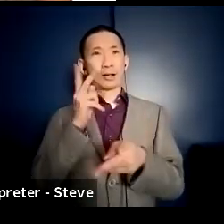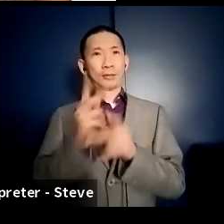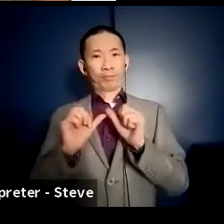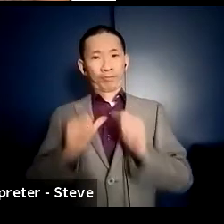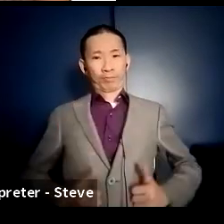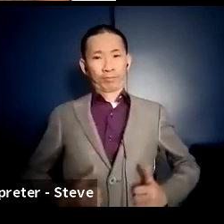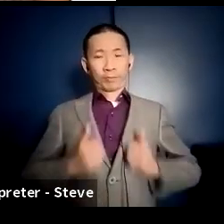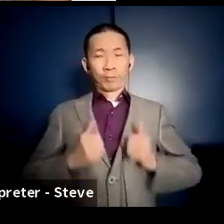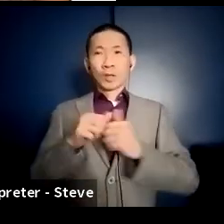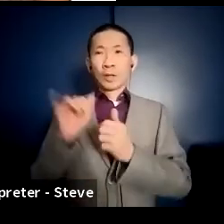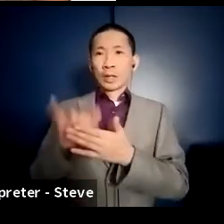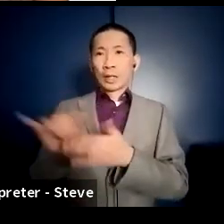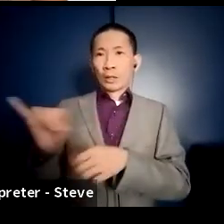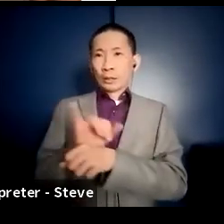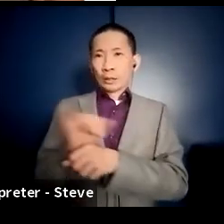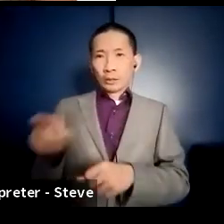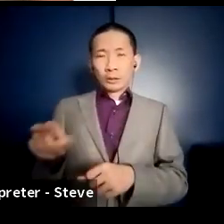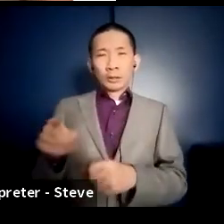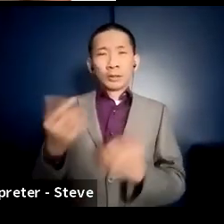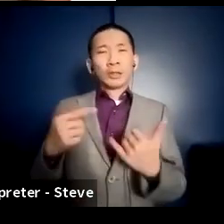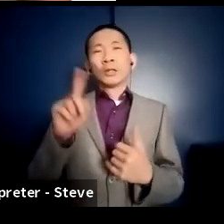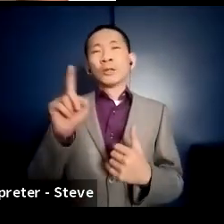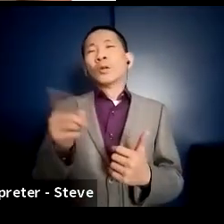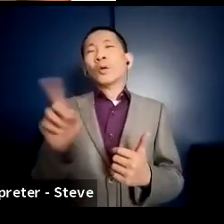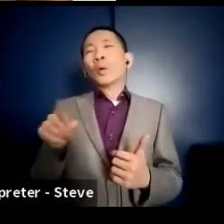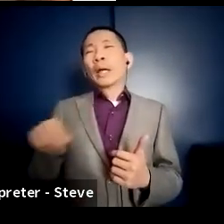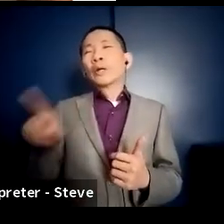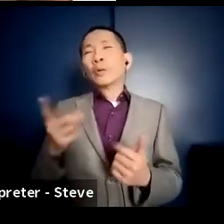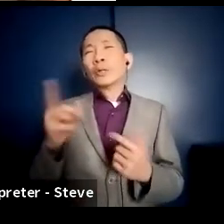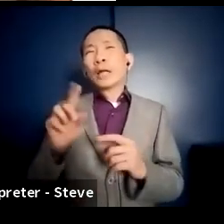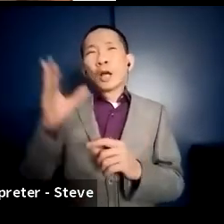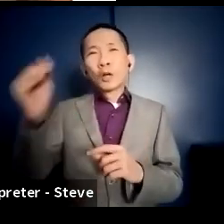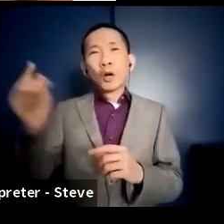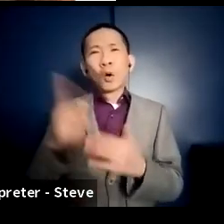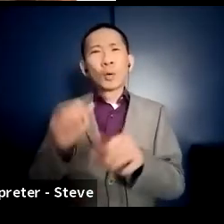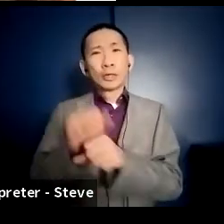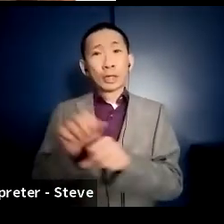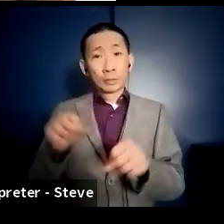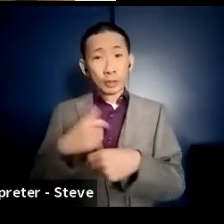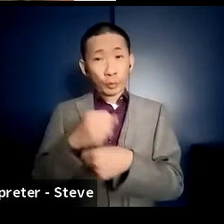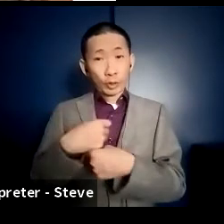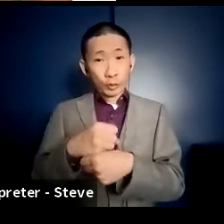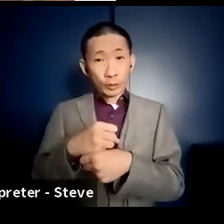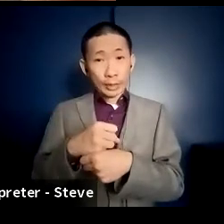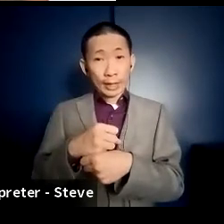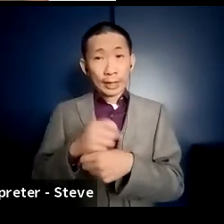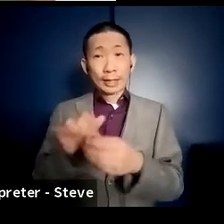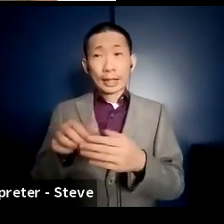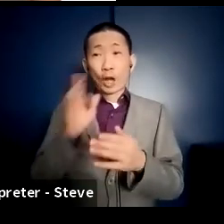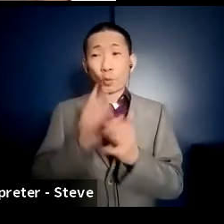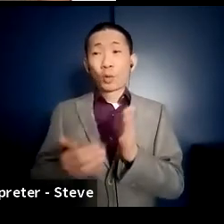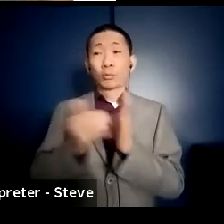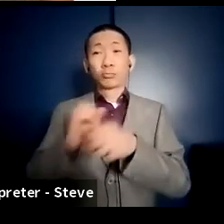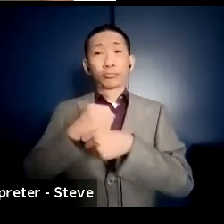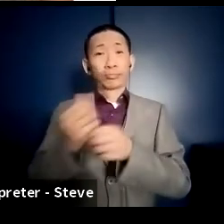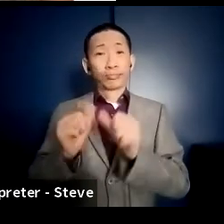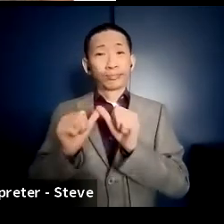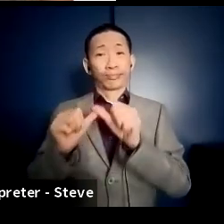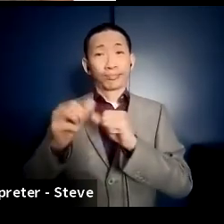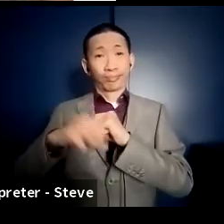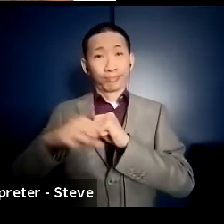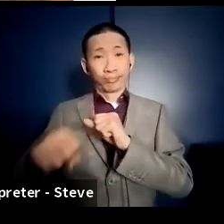industries. So then the question is, where do they go? What jobs can we create that are regenerative? What are the